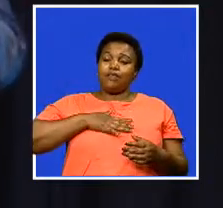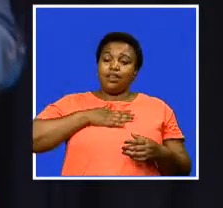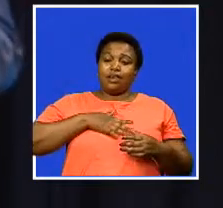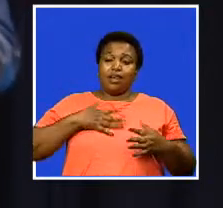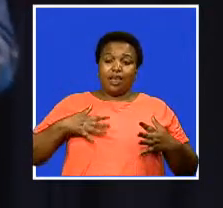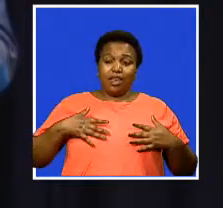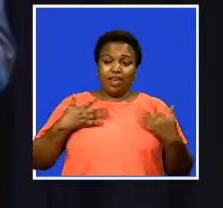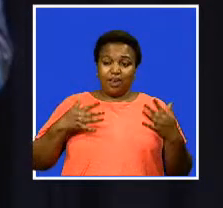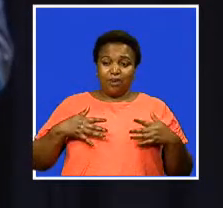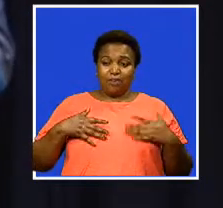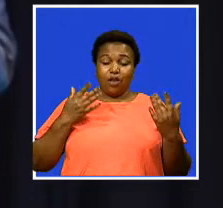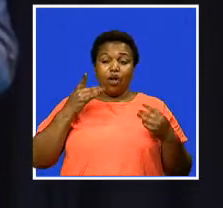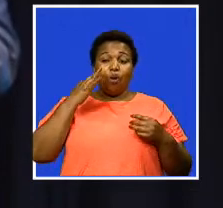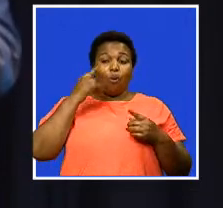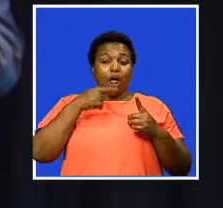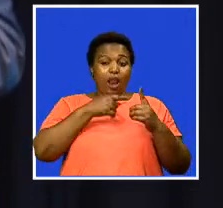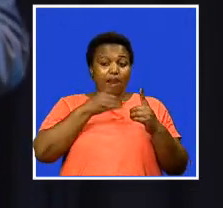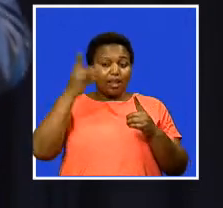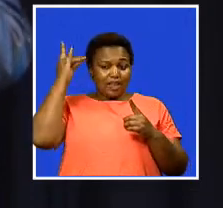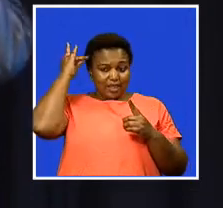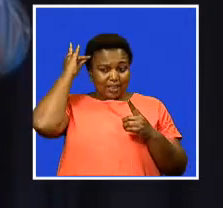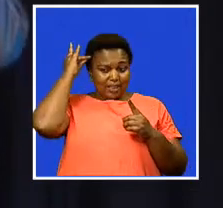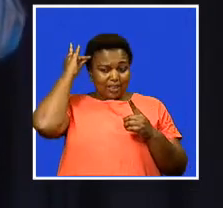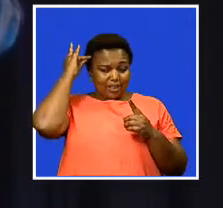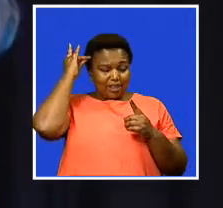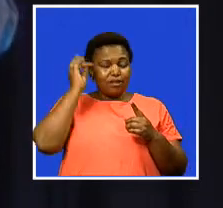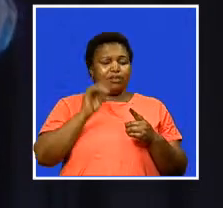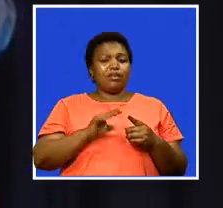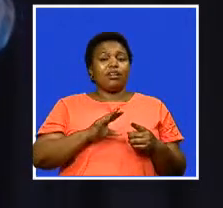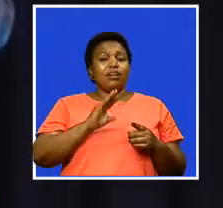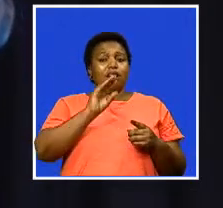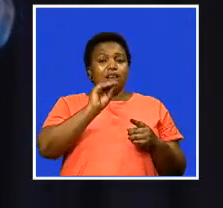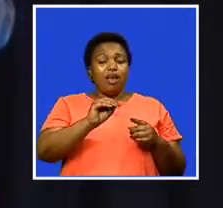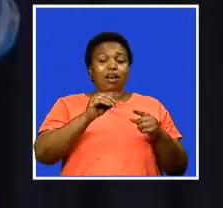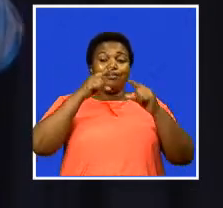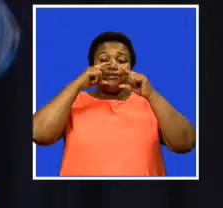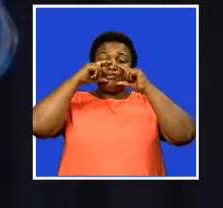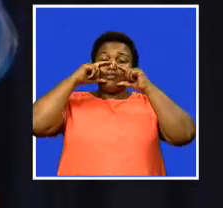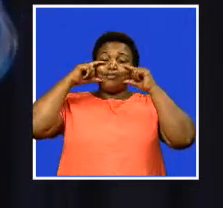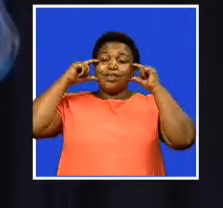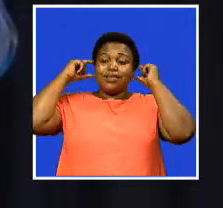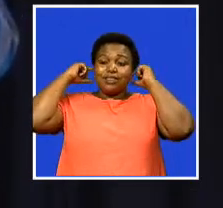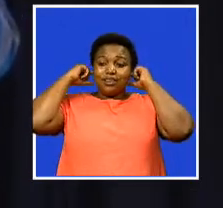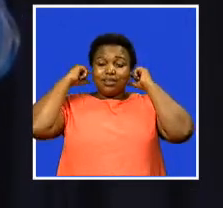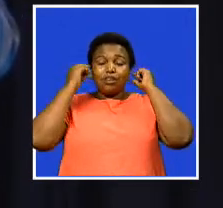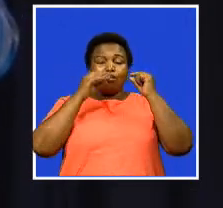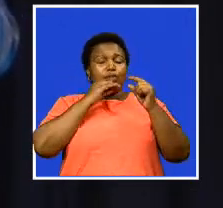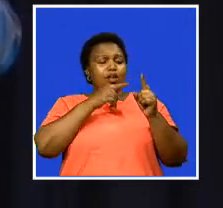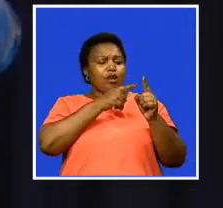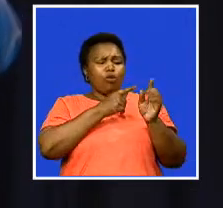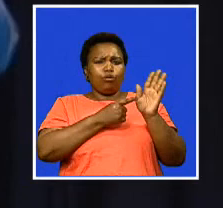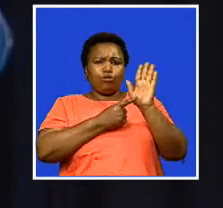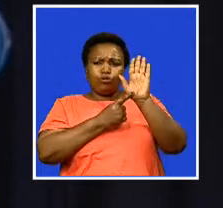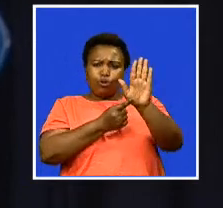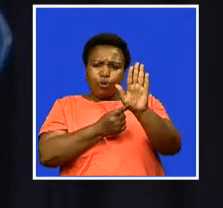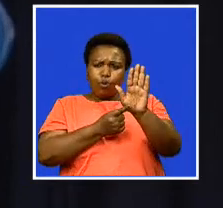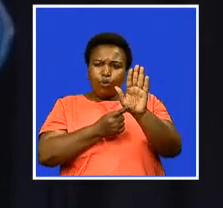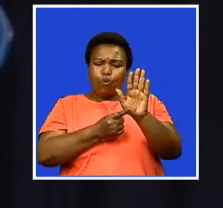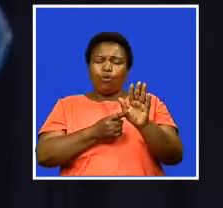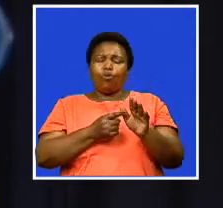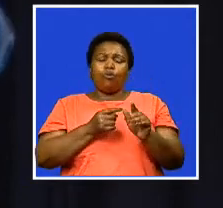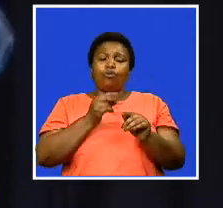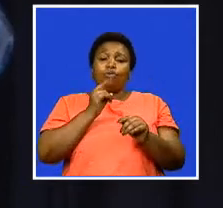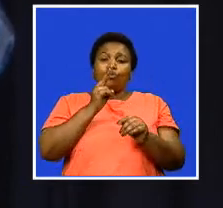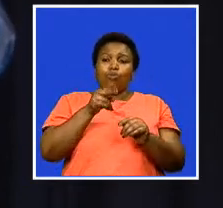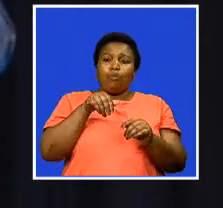umholi walelive ufaka lokukhombisa kona ukuthi ngete wabe nawe so enta lokunye ngoba